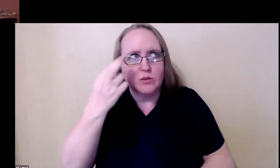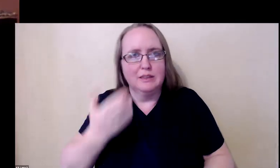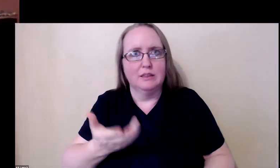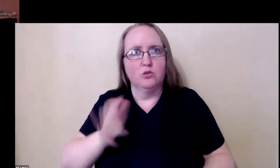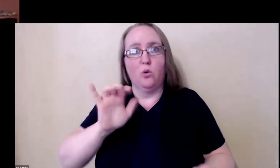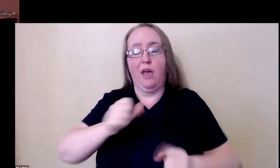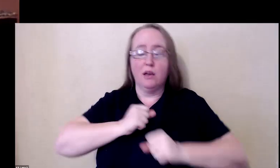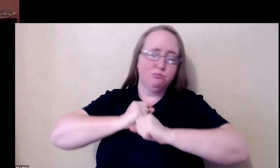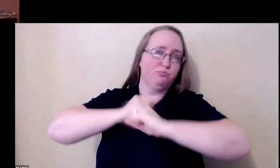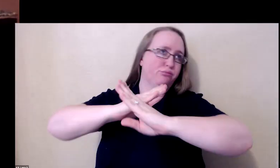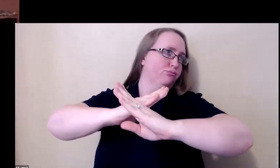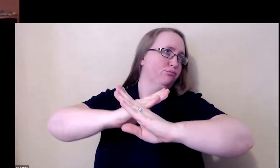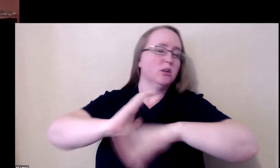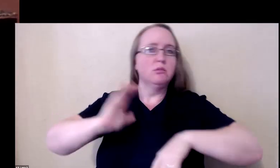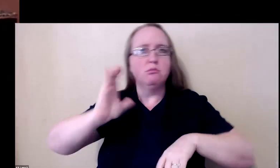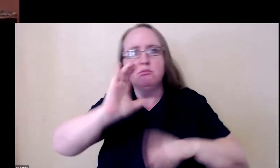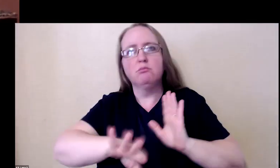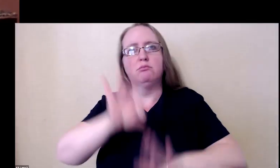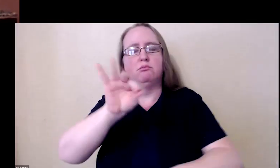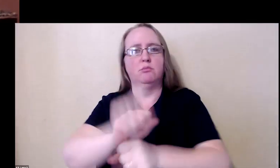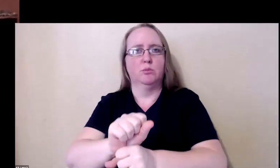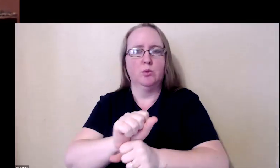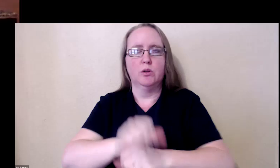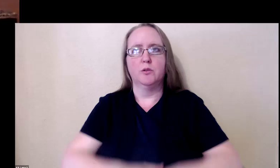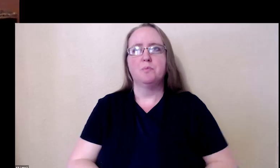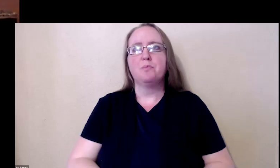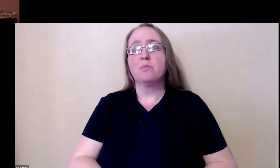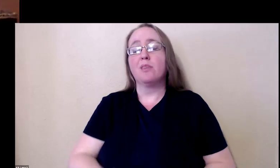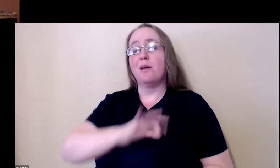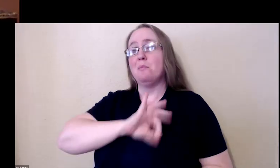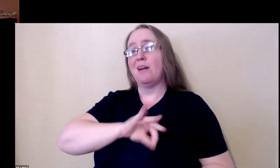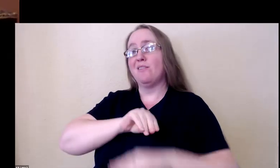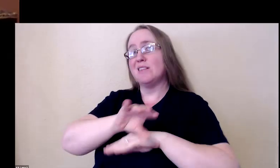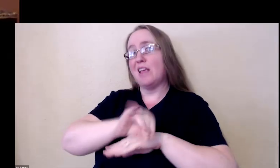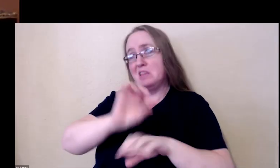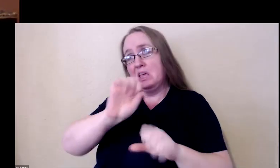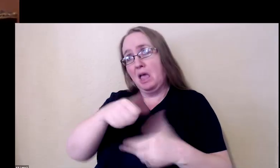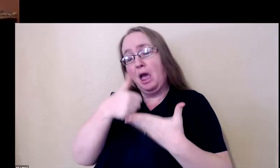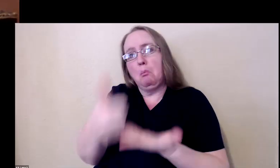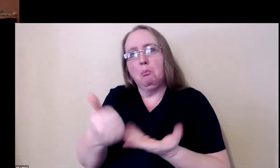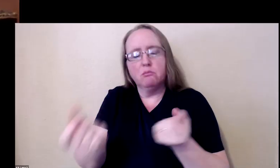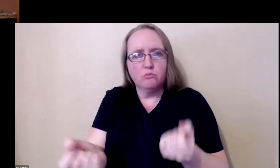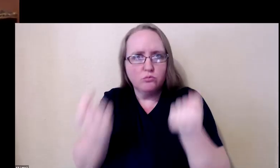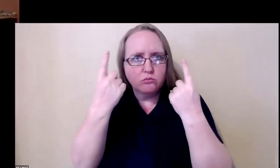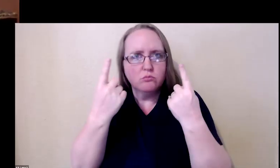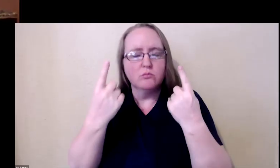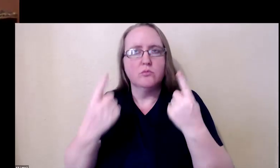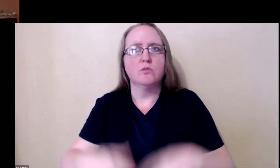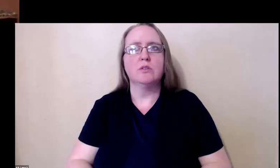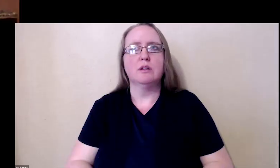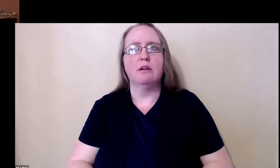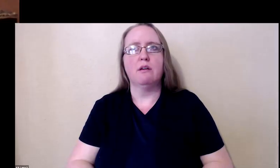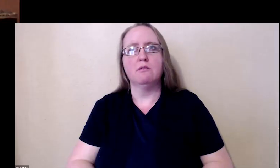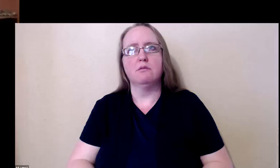barrier to pursuing employment. Benefits counseling is a service that can assist people to understand on